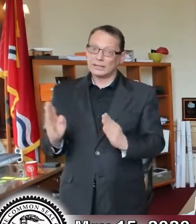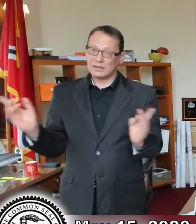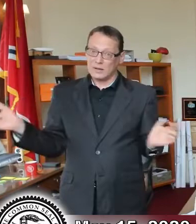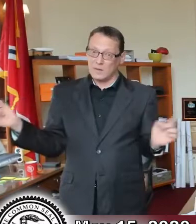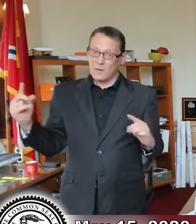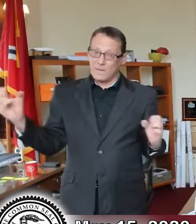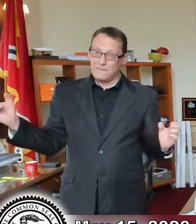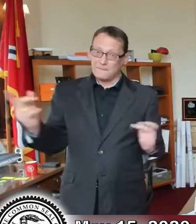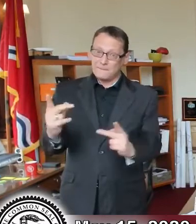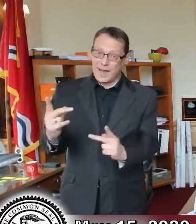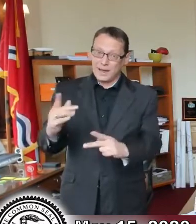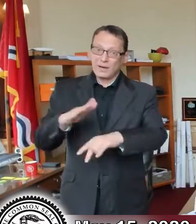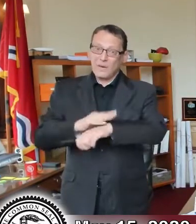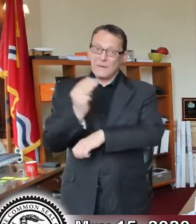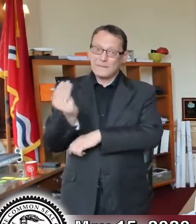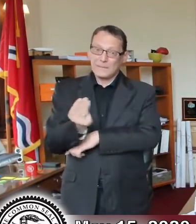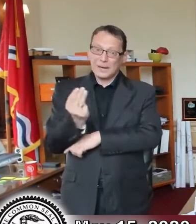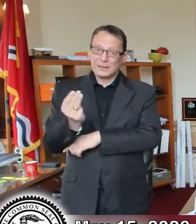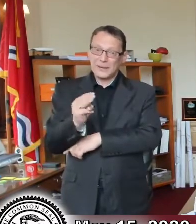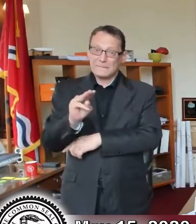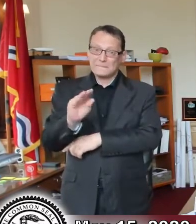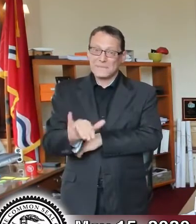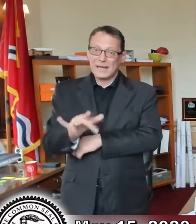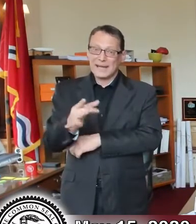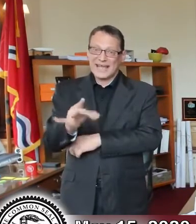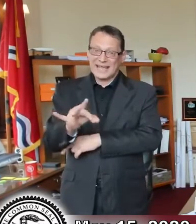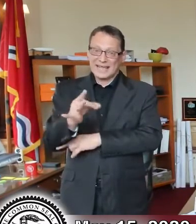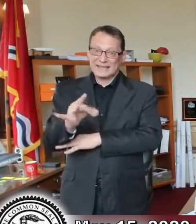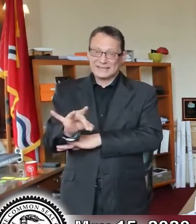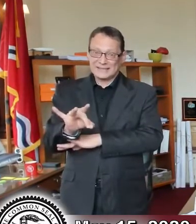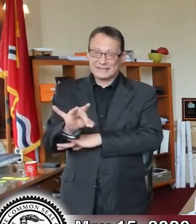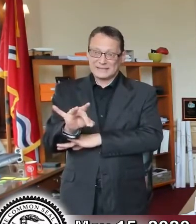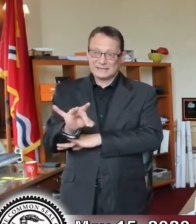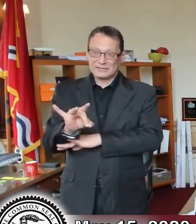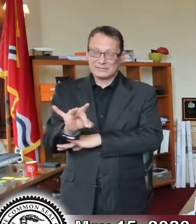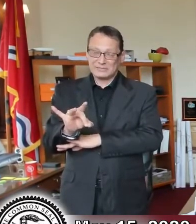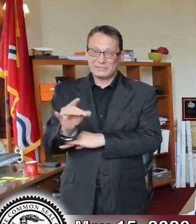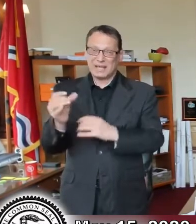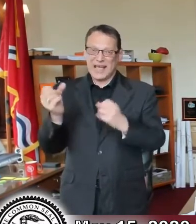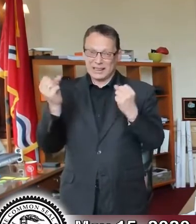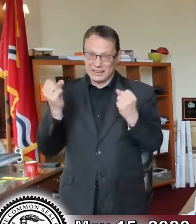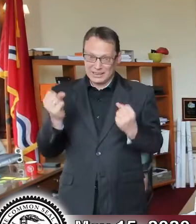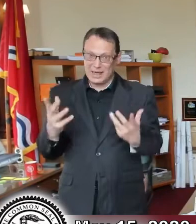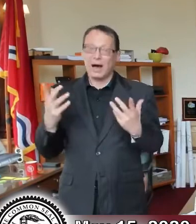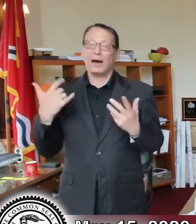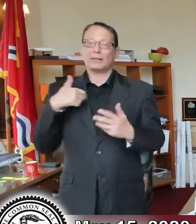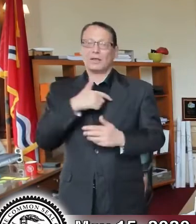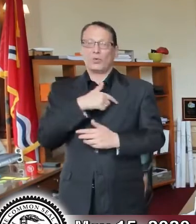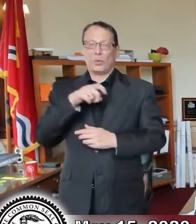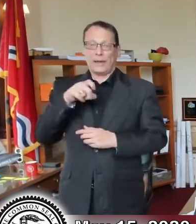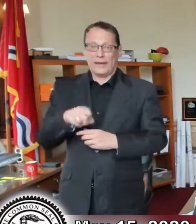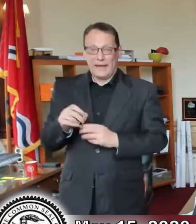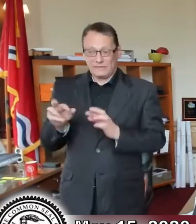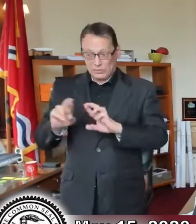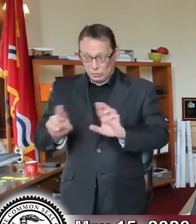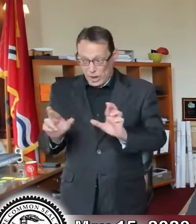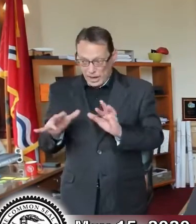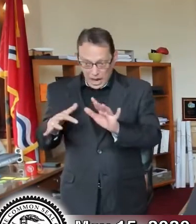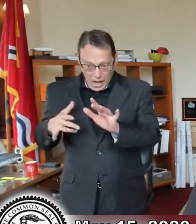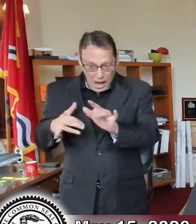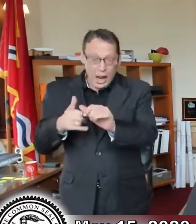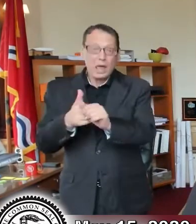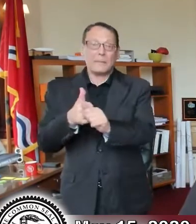back to work on Monday the 18th, and there's a lot of things that we have to get in line and catch up